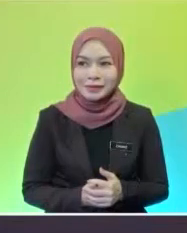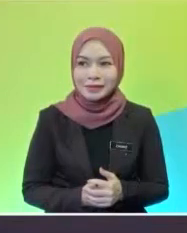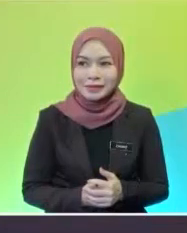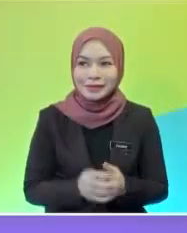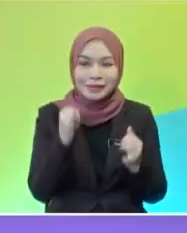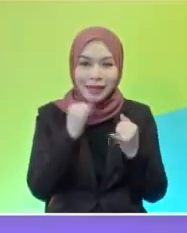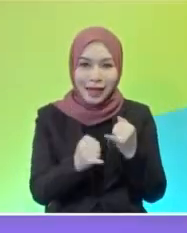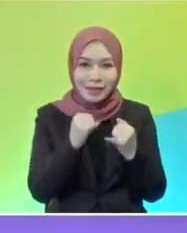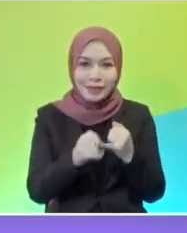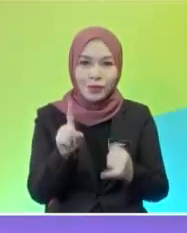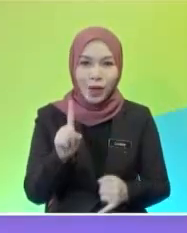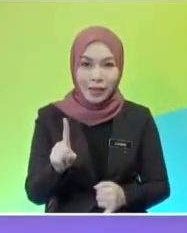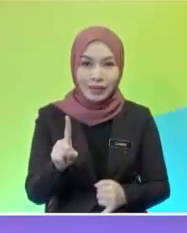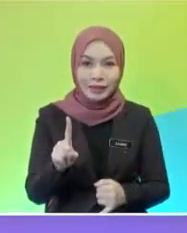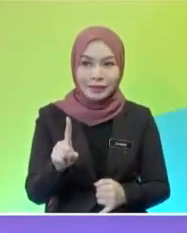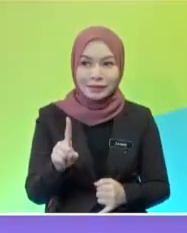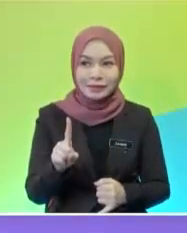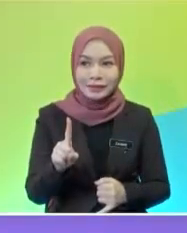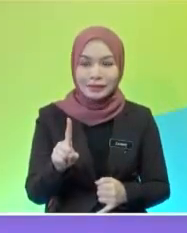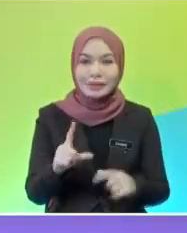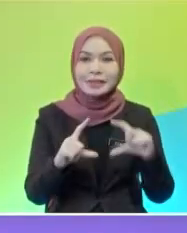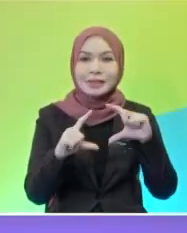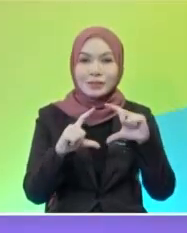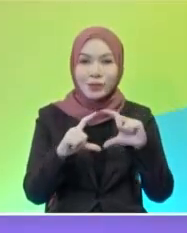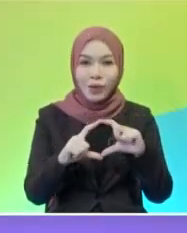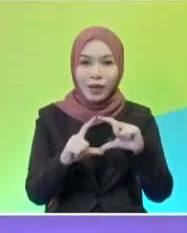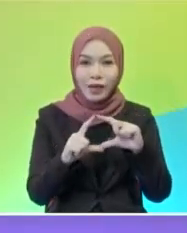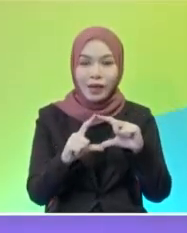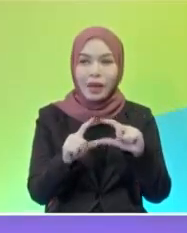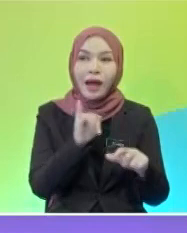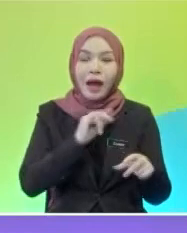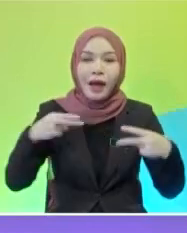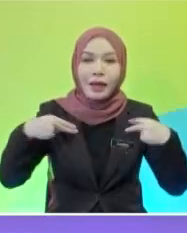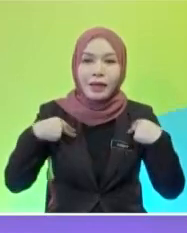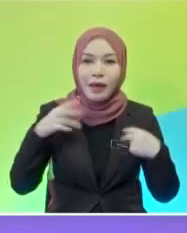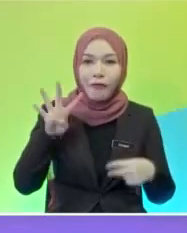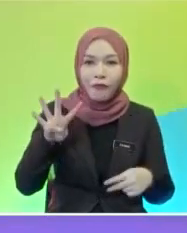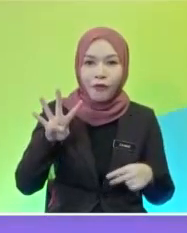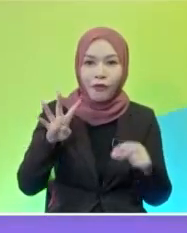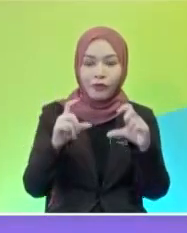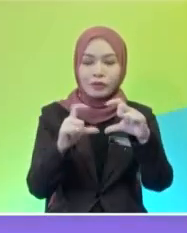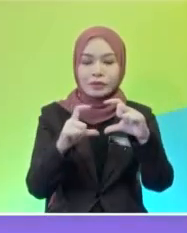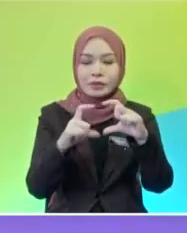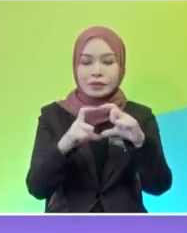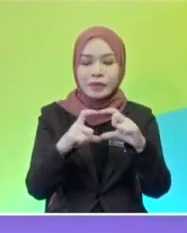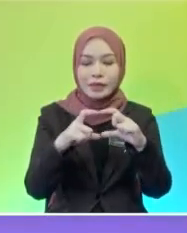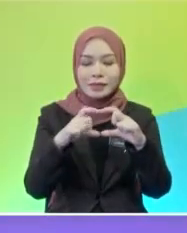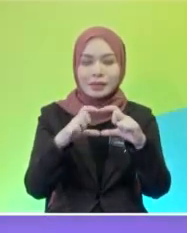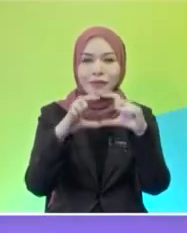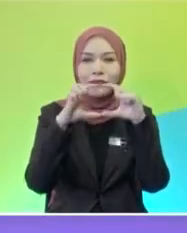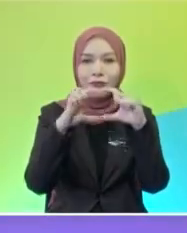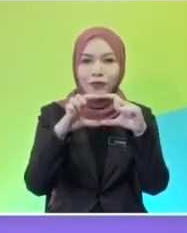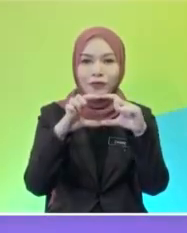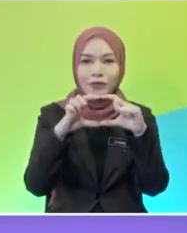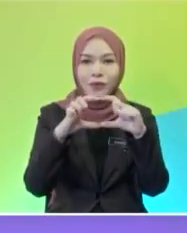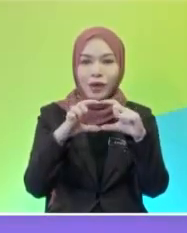we have the last one. Okay, the last one is a square. Mm-hmm. I have four sides. 1, 2, 3, 4. Very good. My